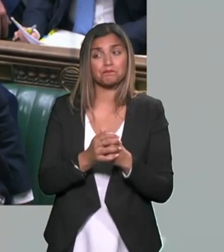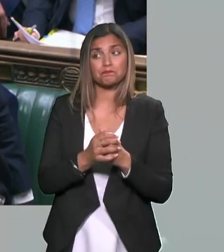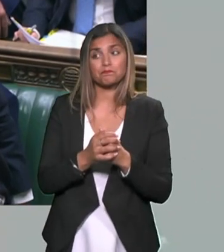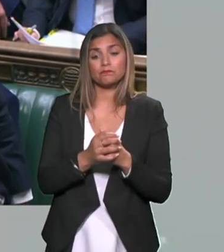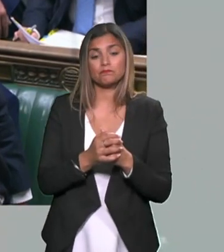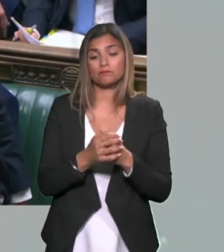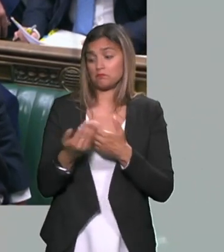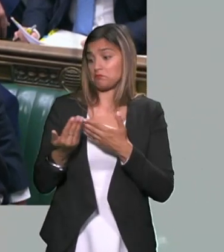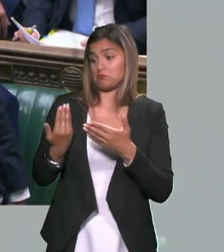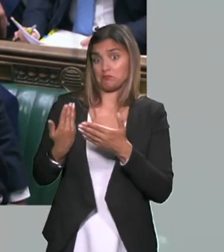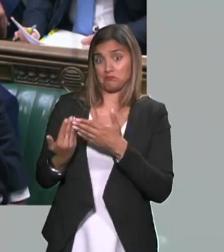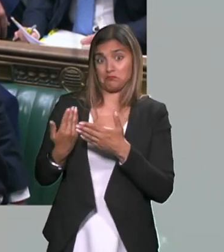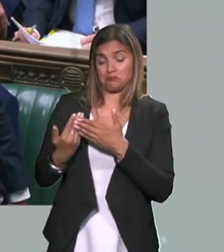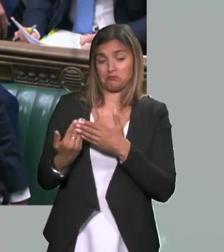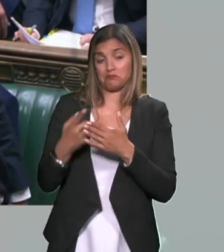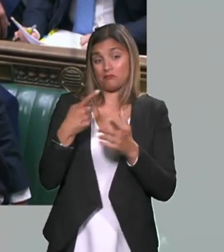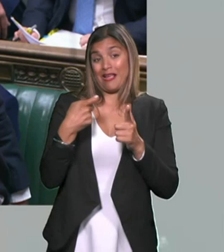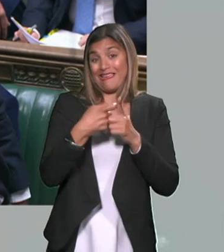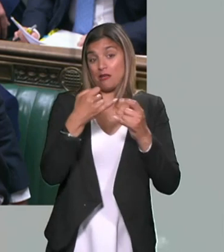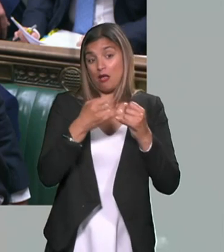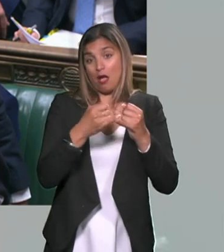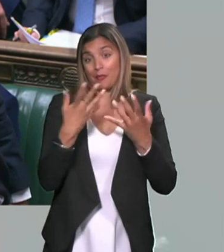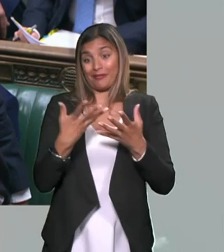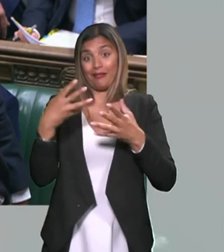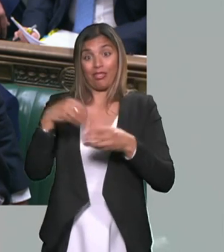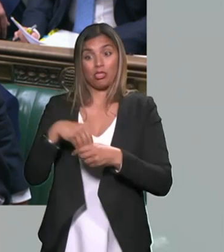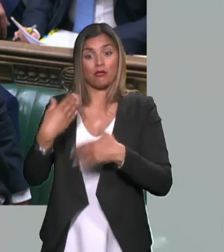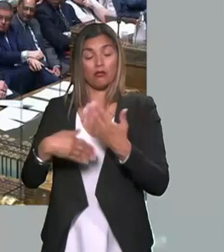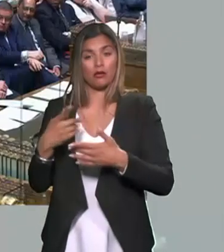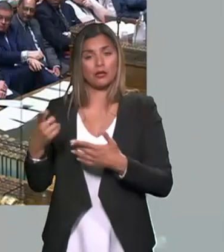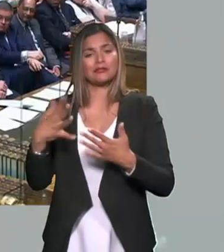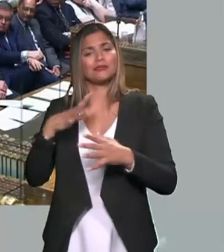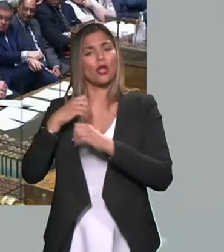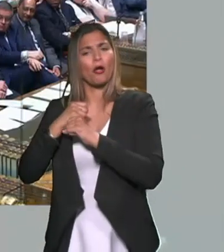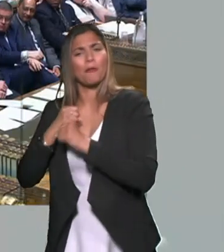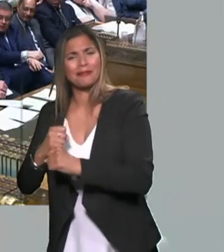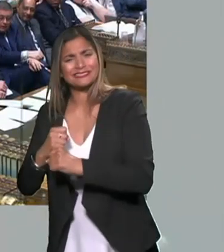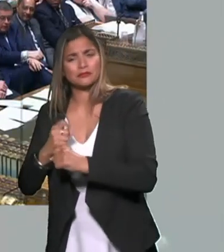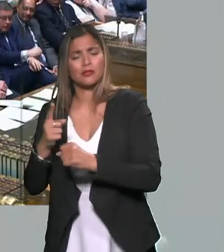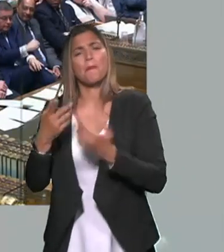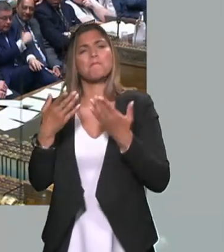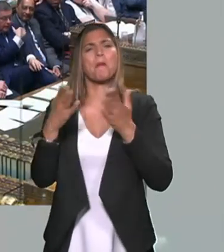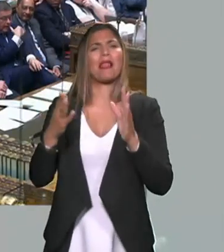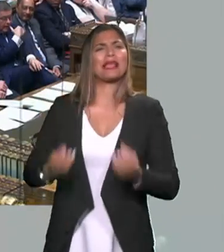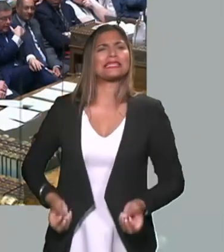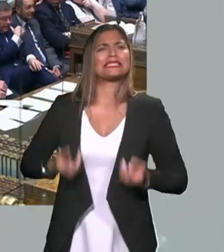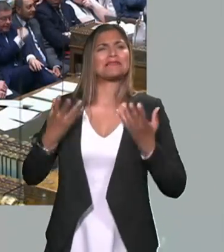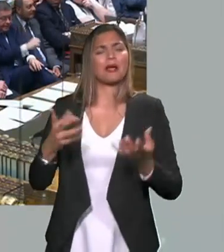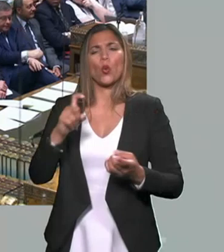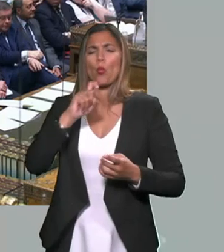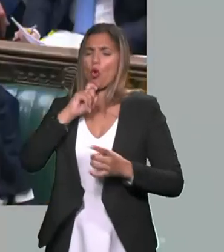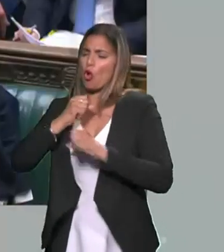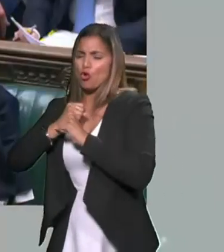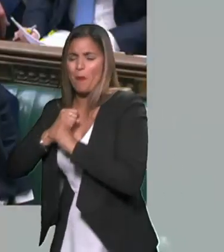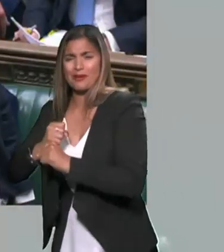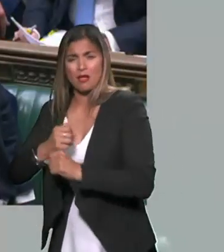just in the last period in which he has been in office, made extra commitments of public spending worth £94 billion, which would be